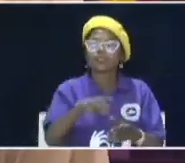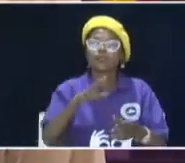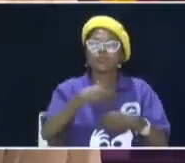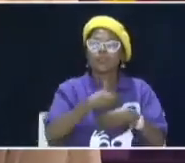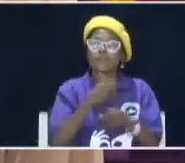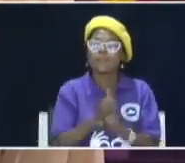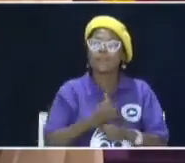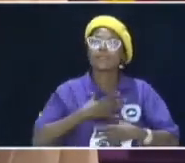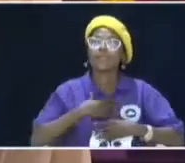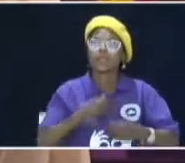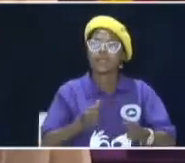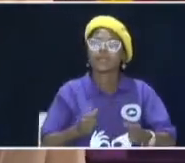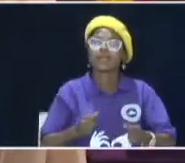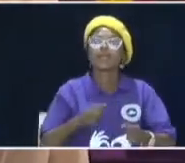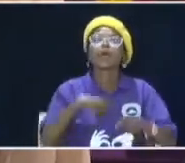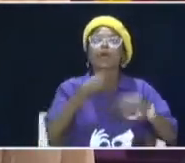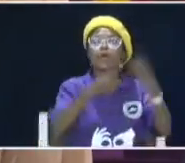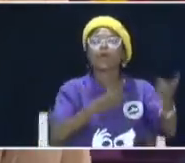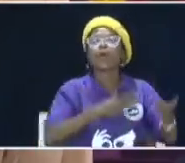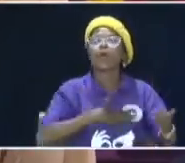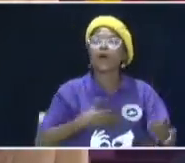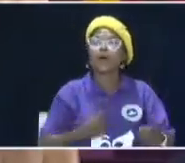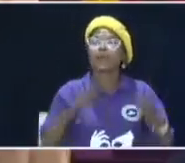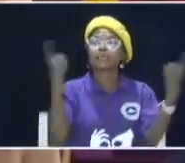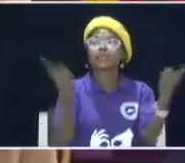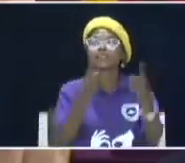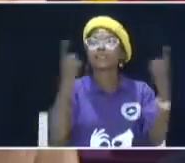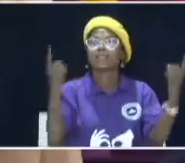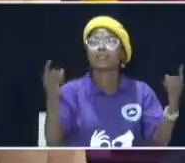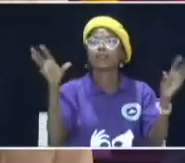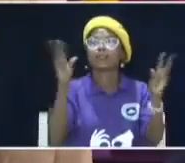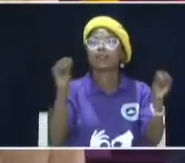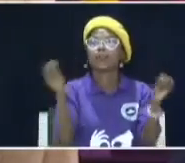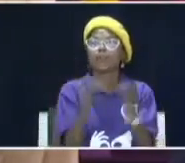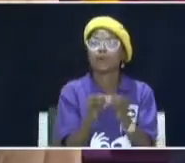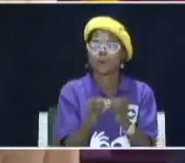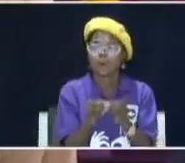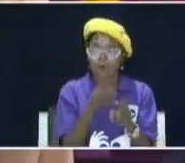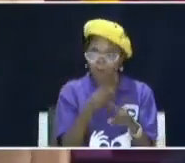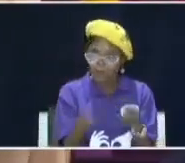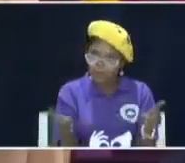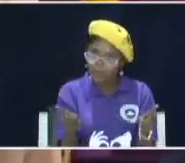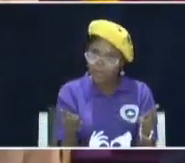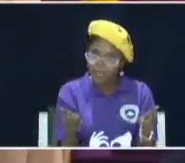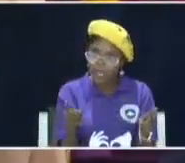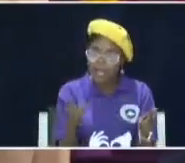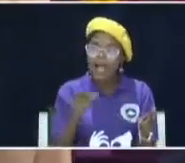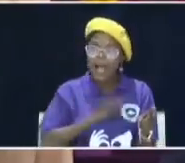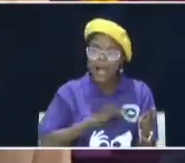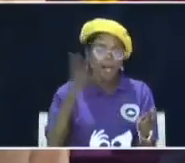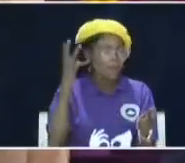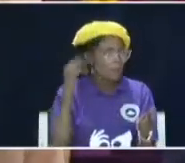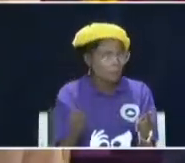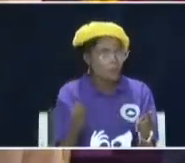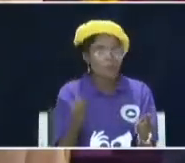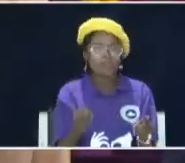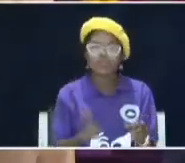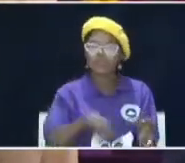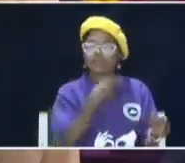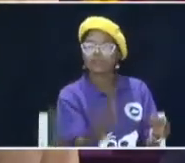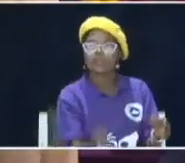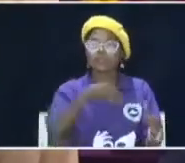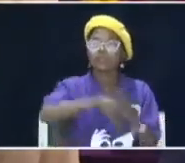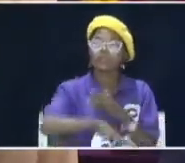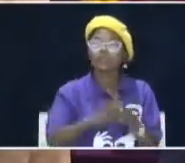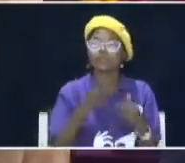old. Go and sin no more, lest a worse thing happen to you." But I was tempted. I fell into sin.